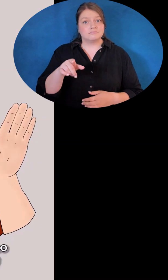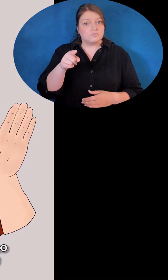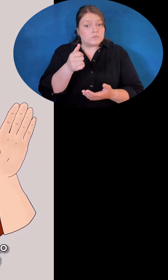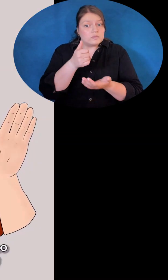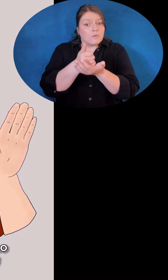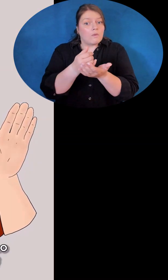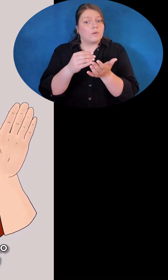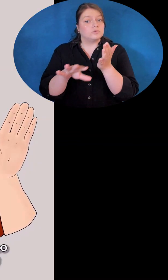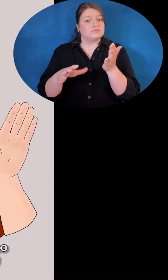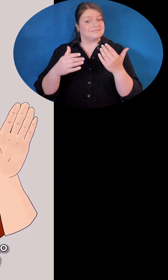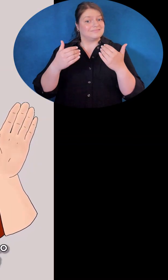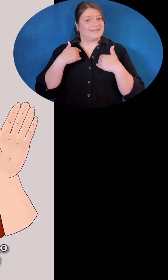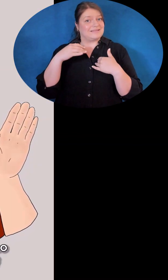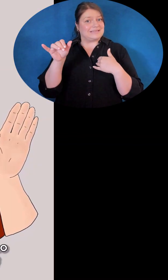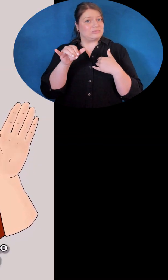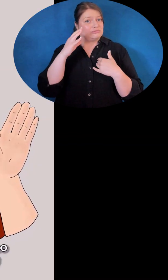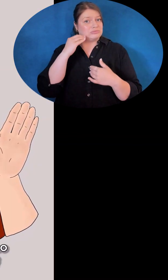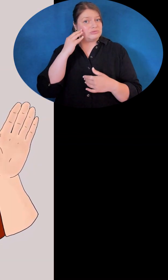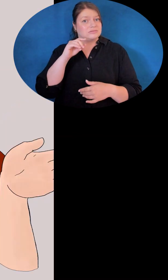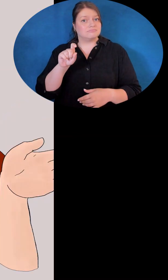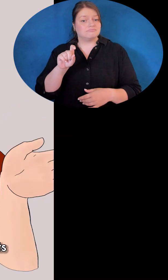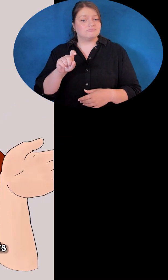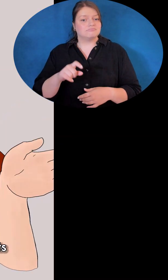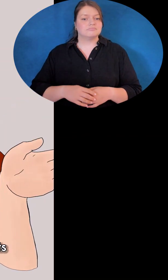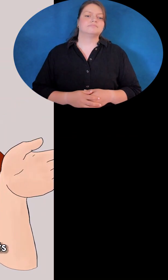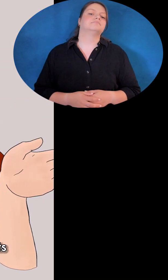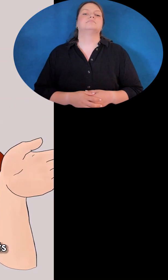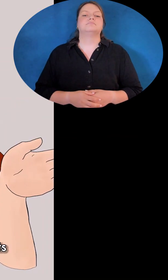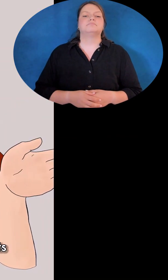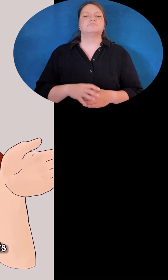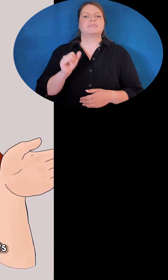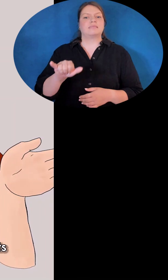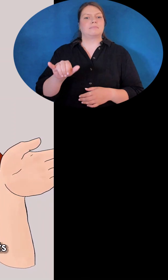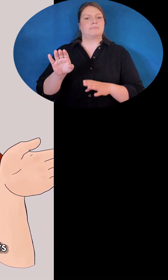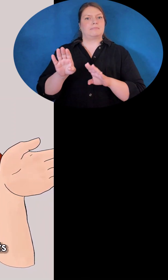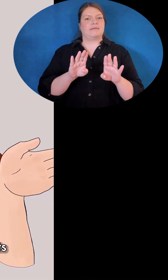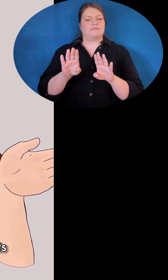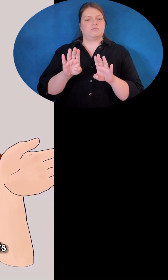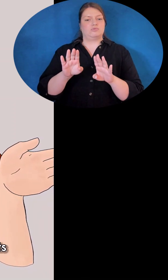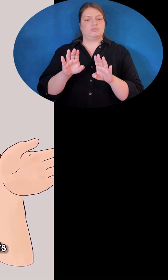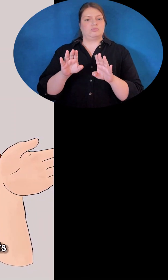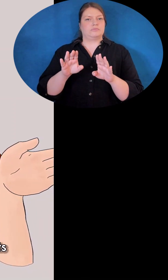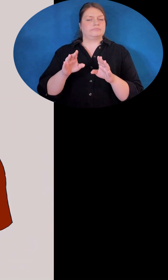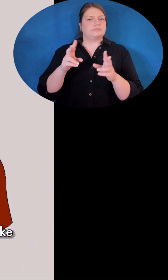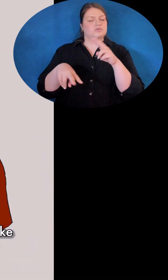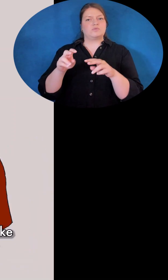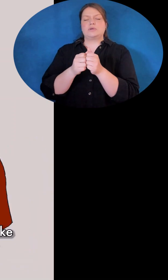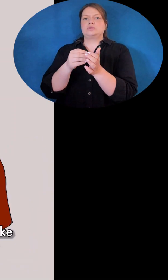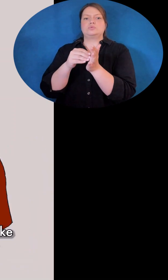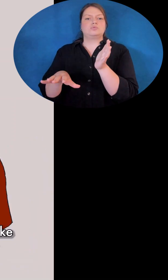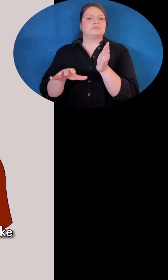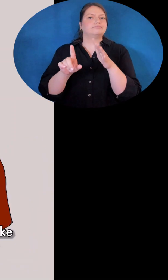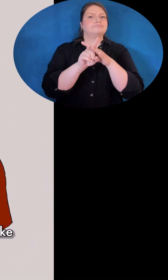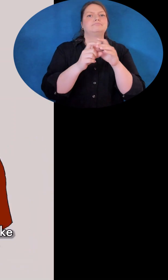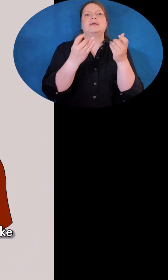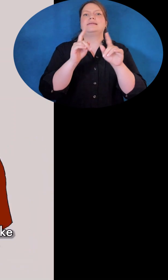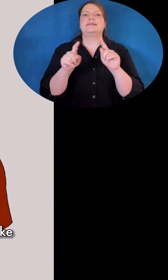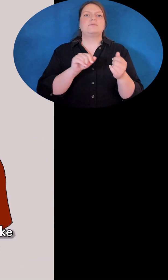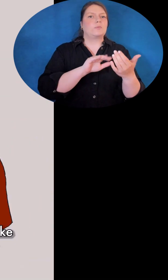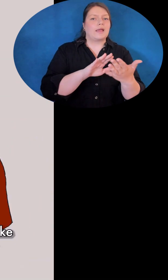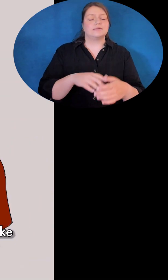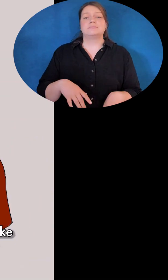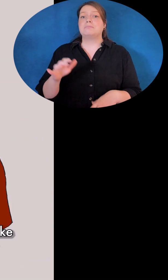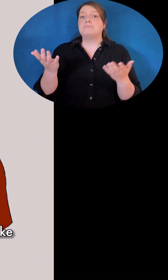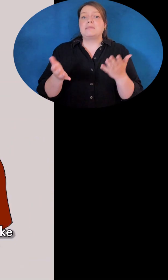Have you supported students who have had a similar experience? Behaviors observed from students can present in many ways, whether it's an intensity level like